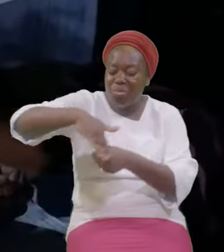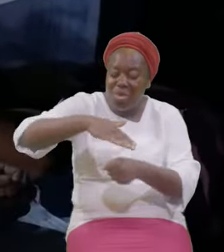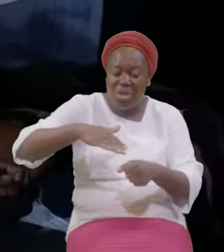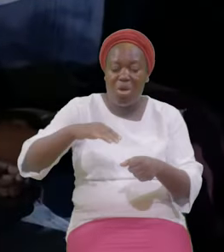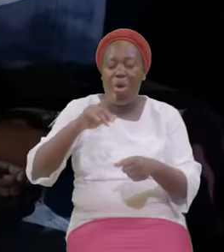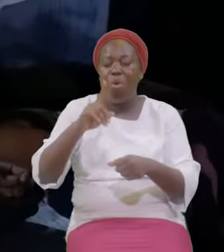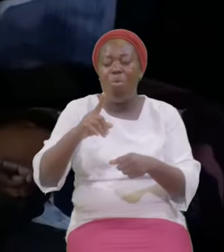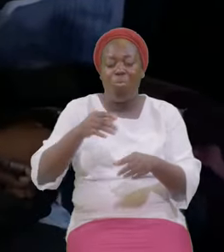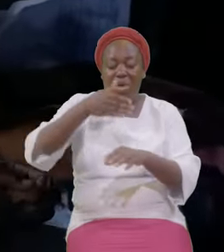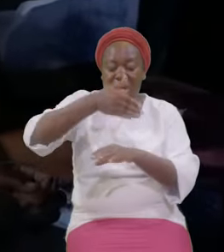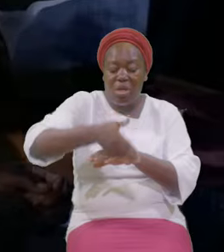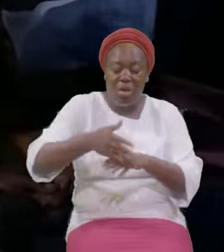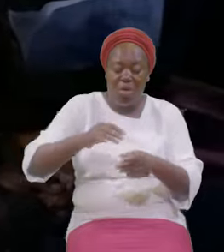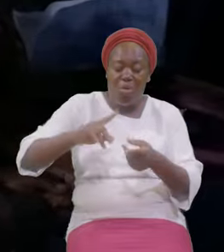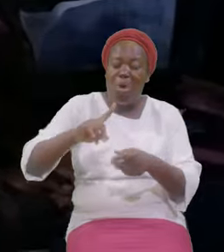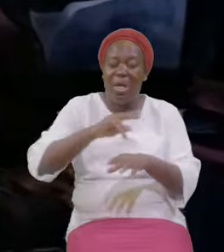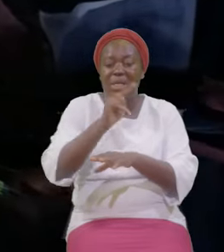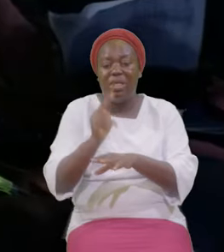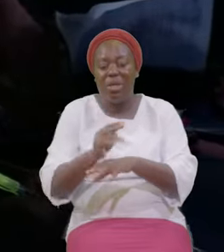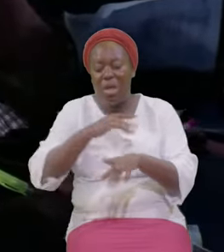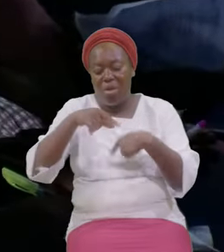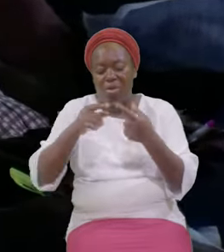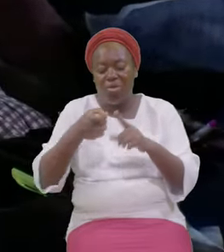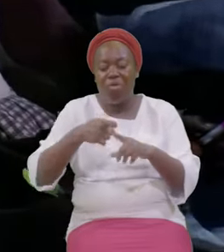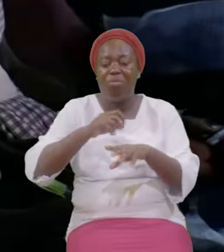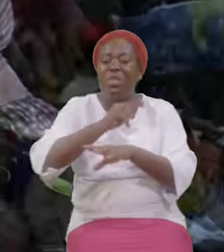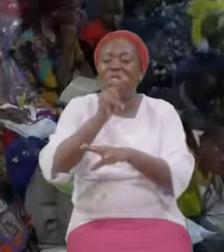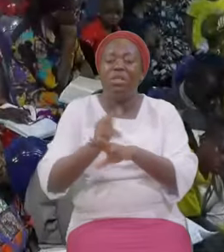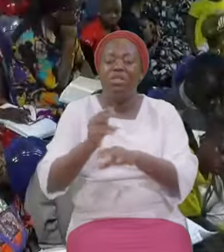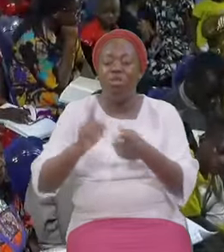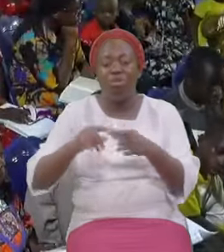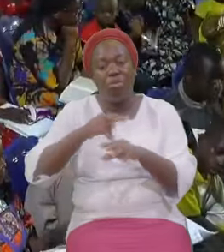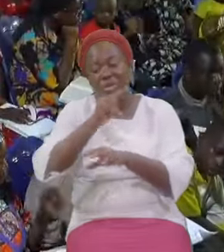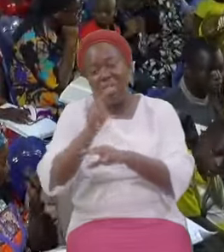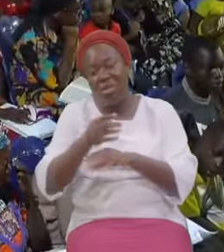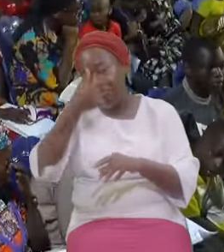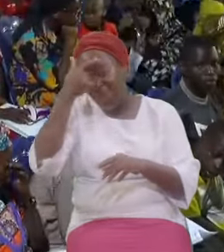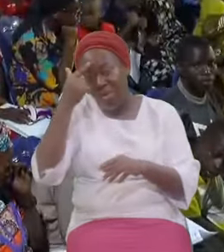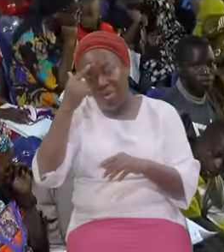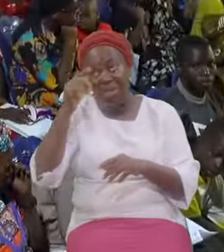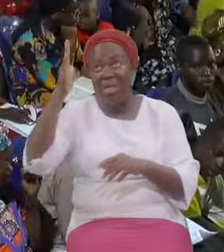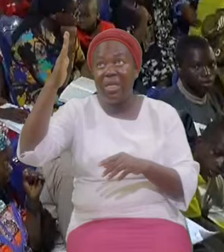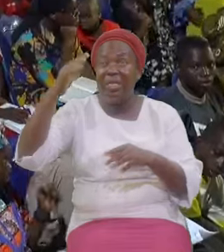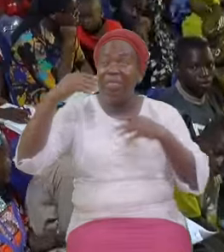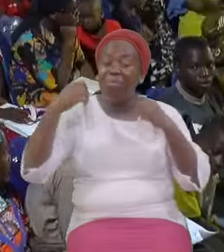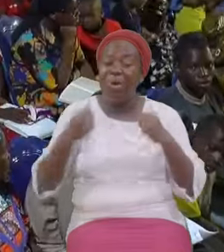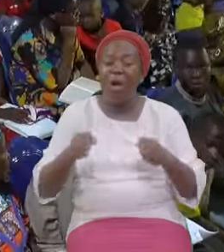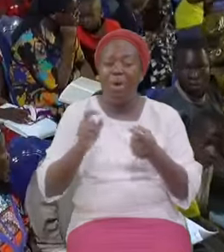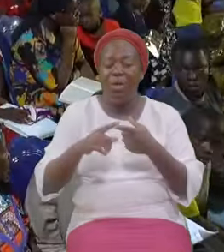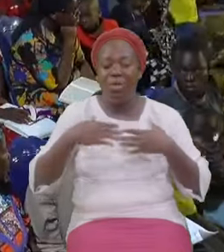from nation to nation, because his power to heal